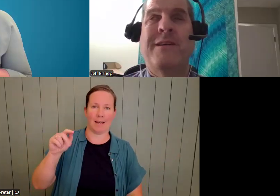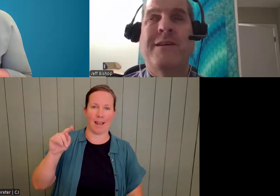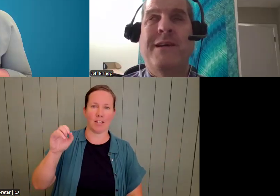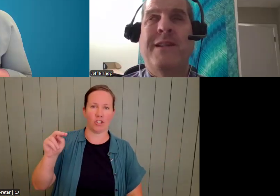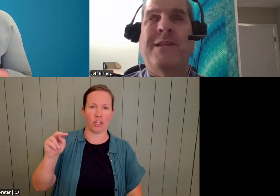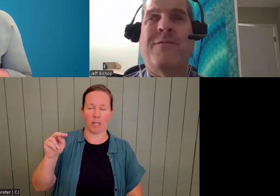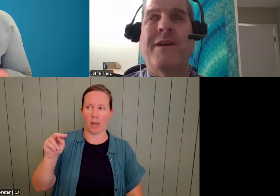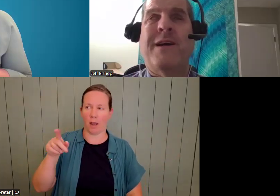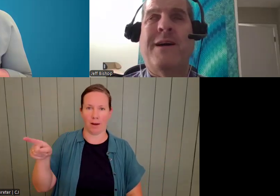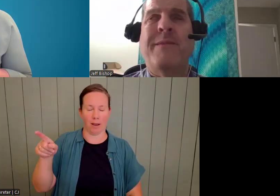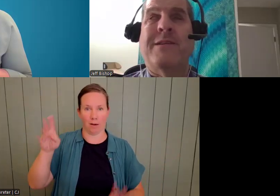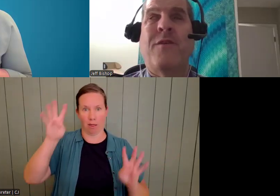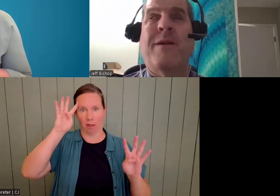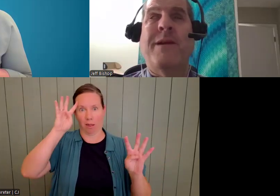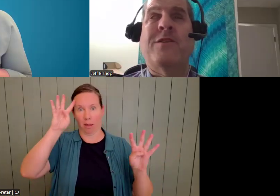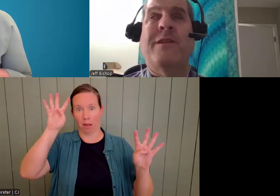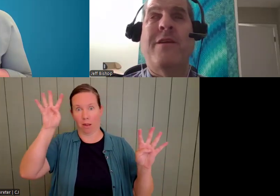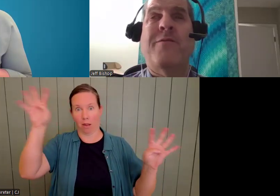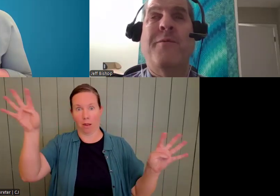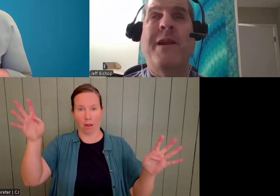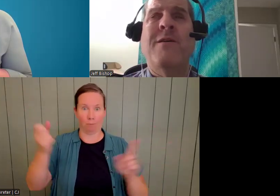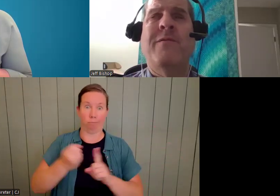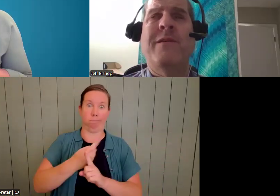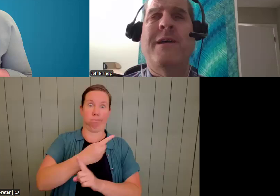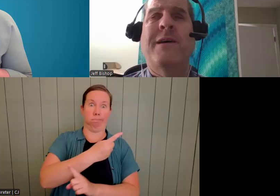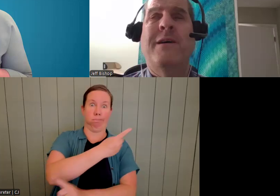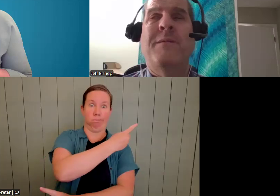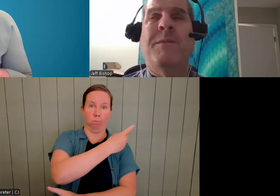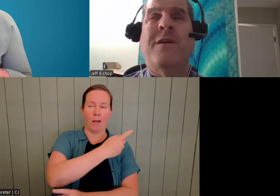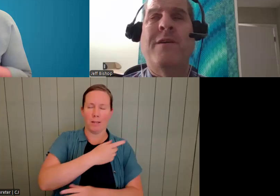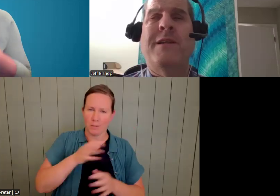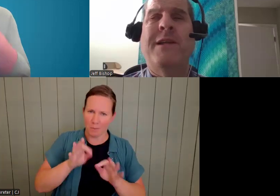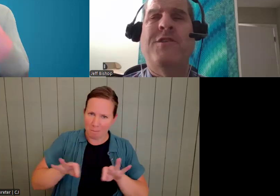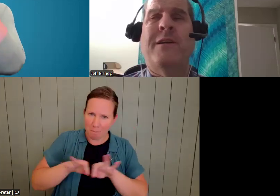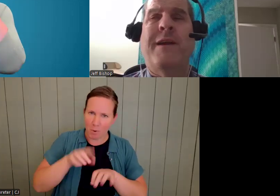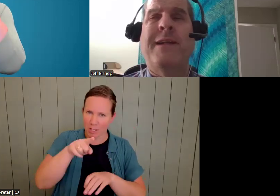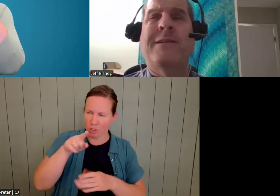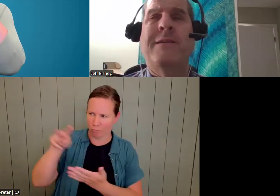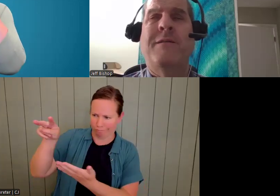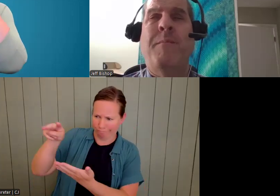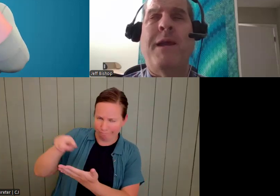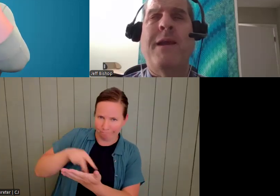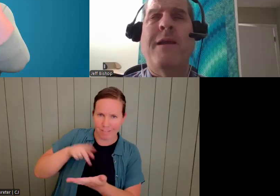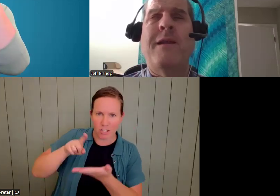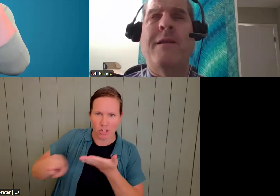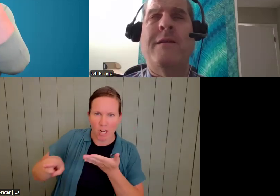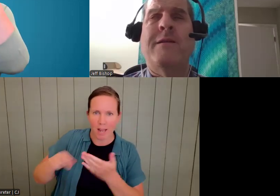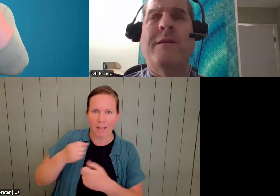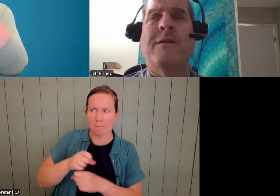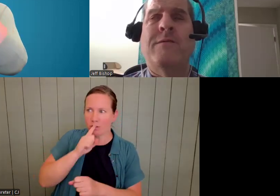information. This is very common. So you want to make sure that you're reading over the material that it generates, making